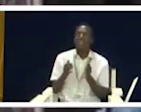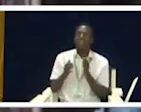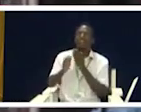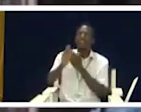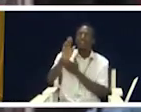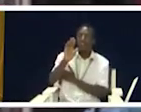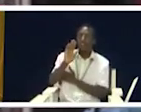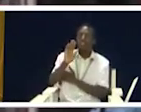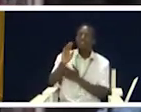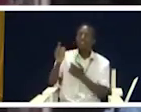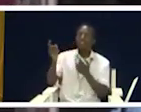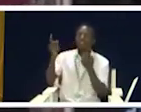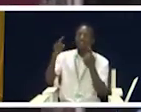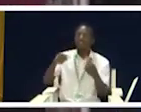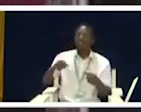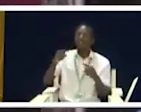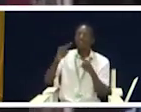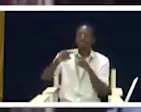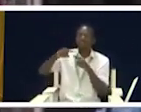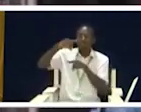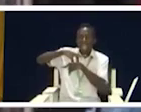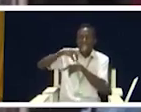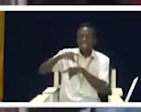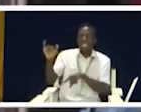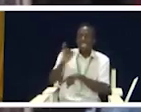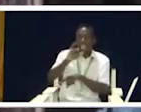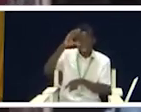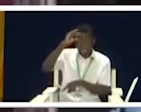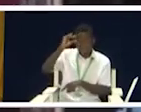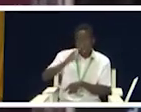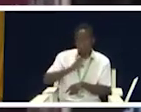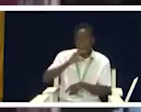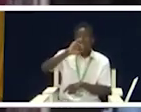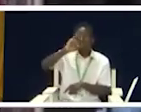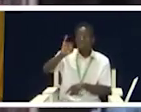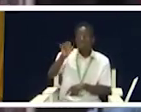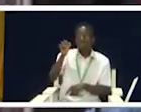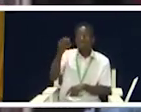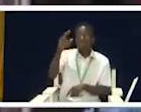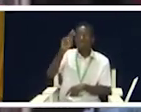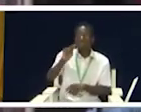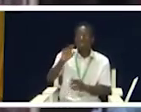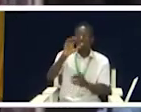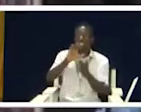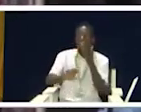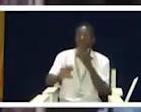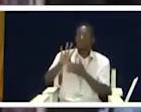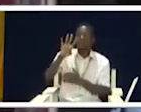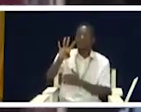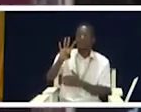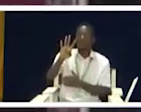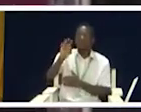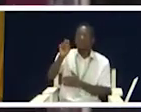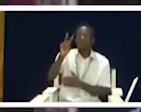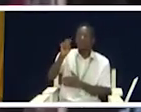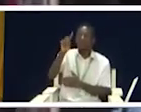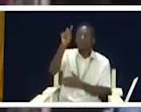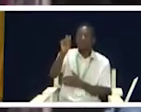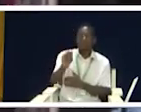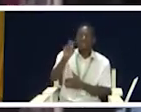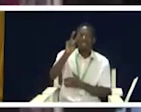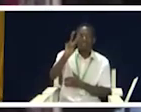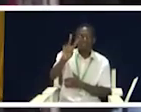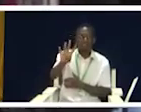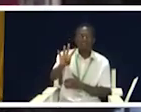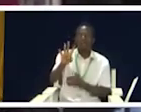to the earth as man? John 12 verse 24. John 12 verse 24. Except a corn of wheat fall to the ground and die, it